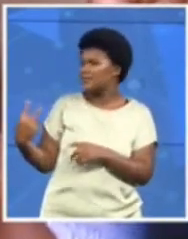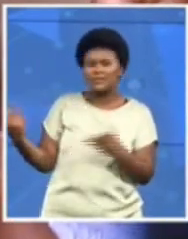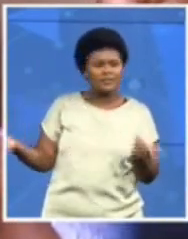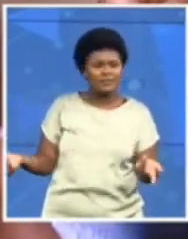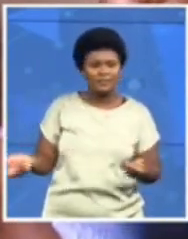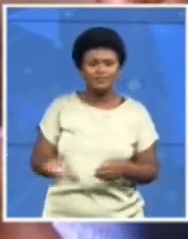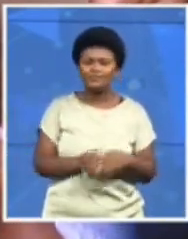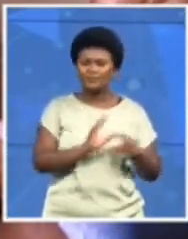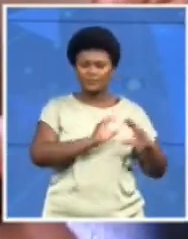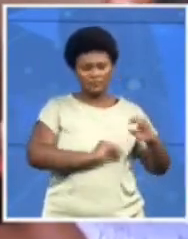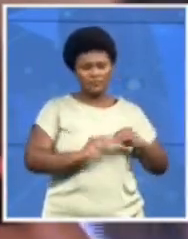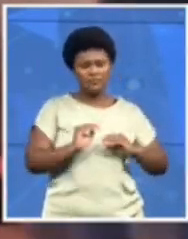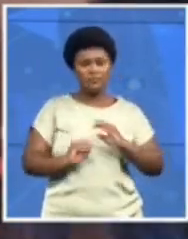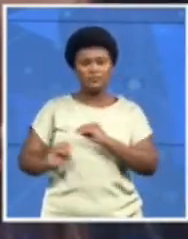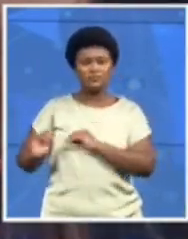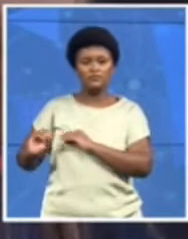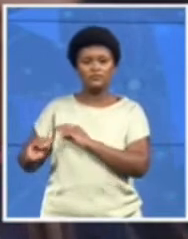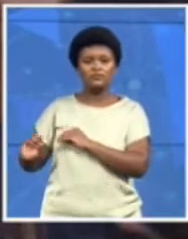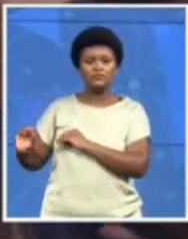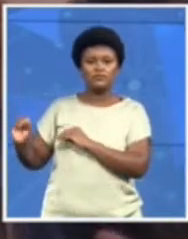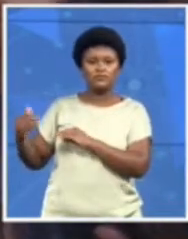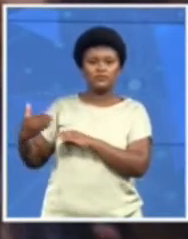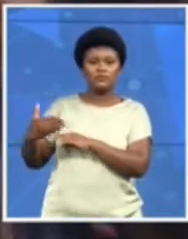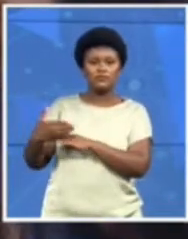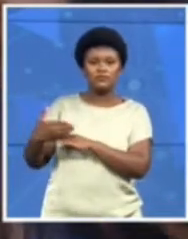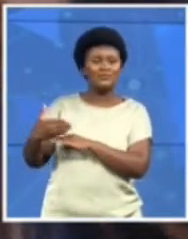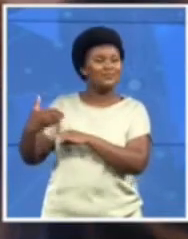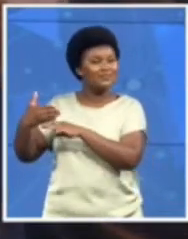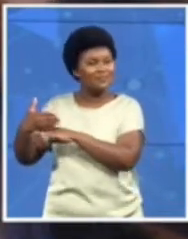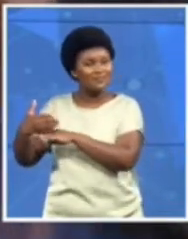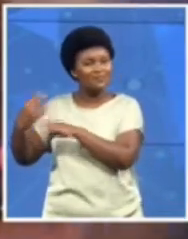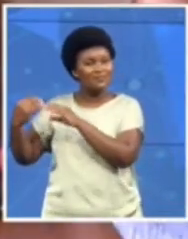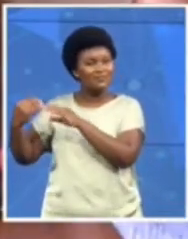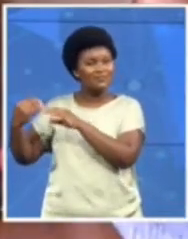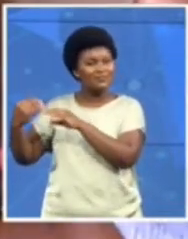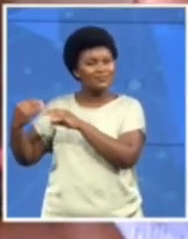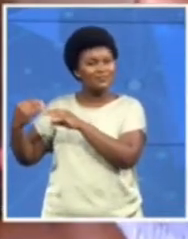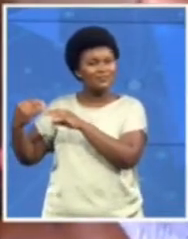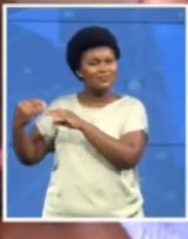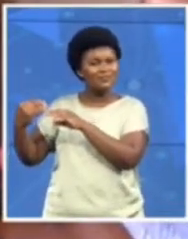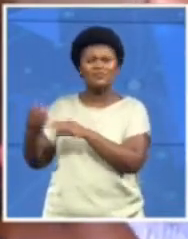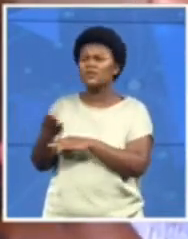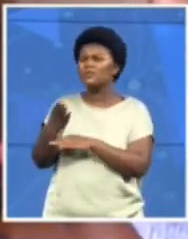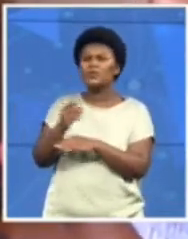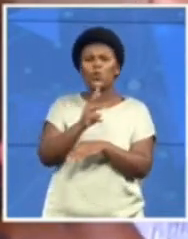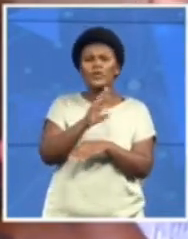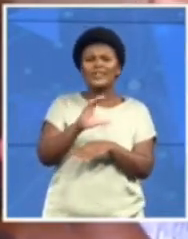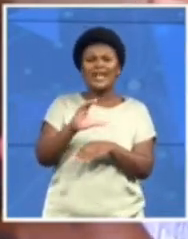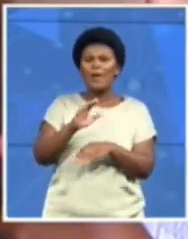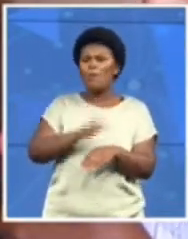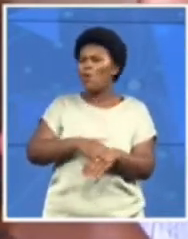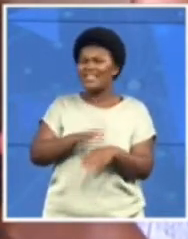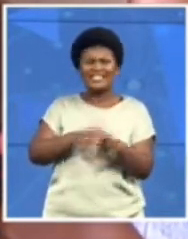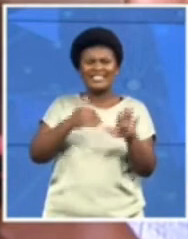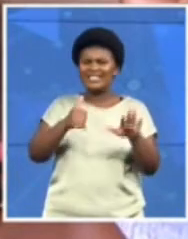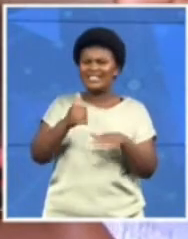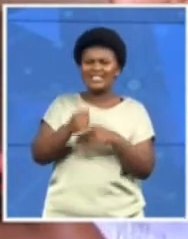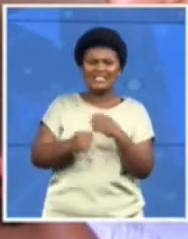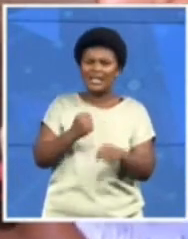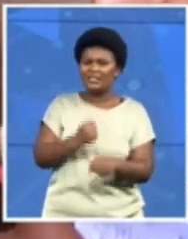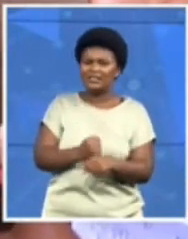He's unemployed. has been in Western Cape for more than 6 years. Yeah, for more than 6 years, and